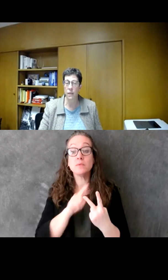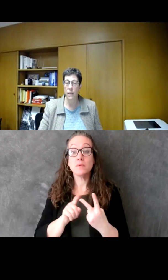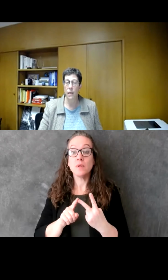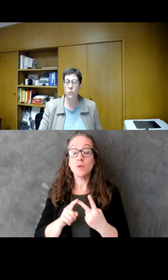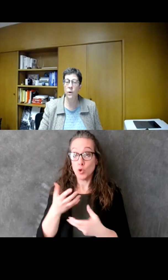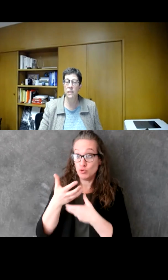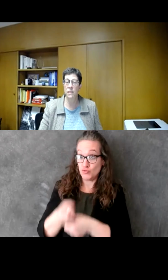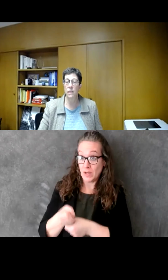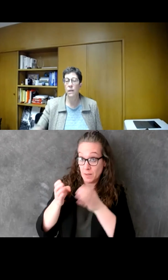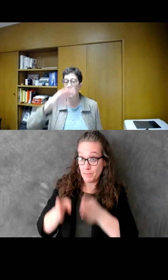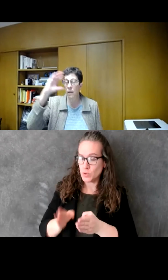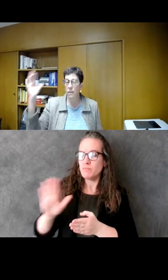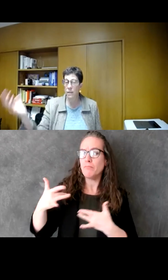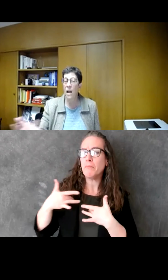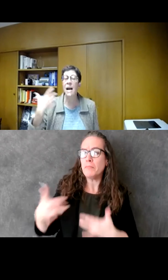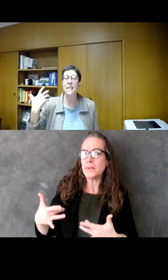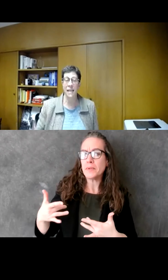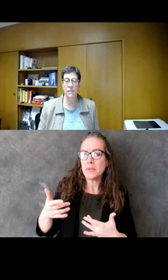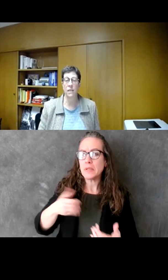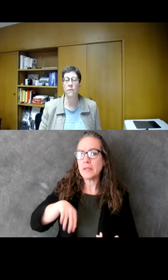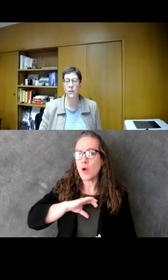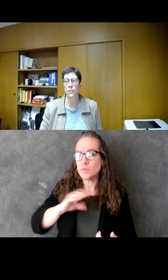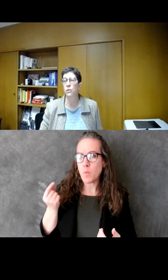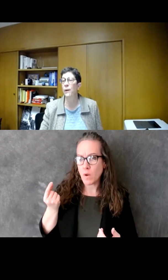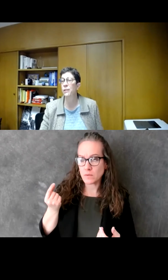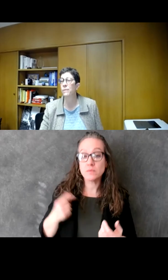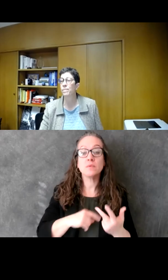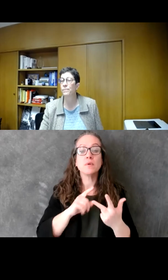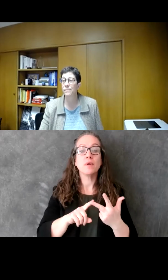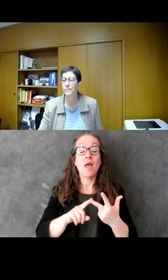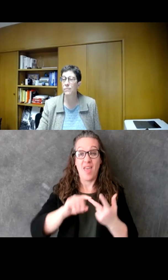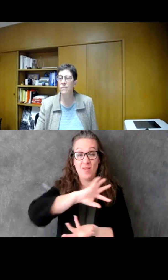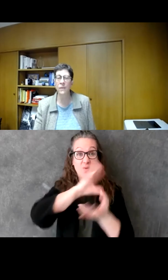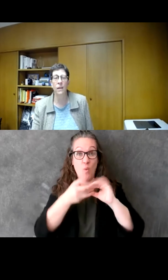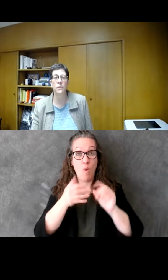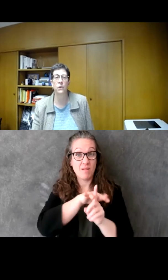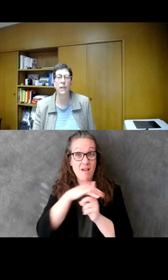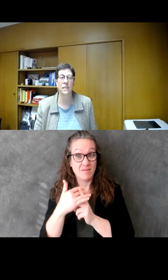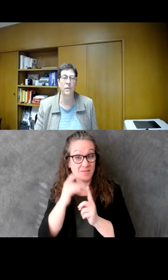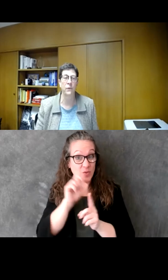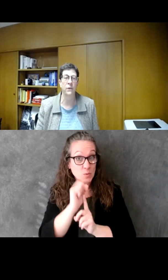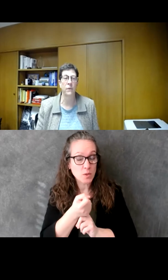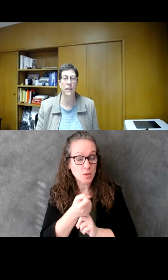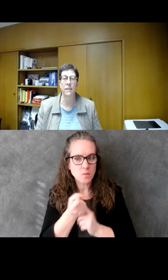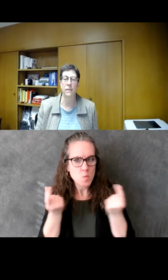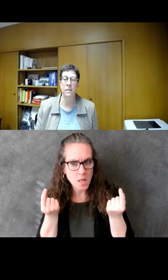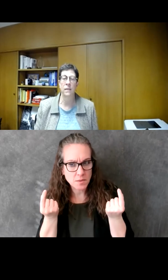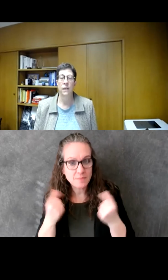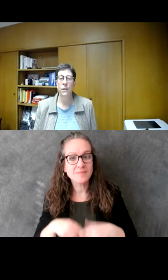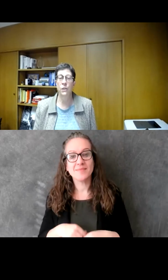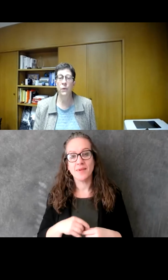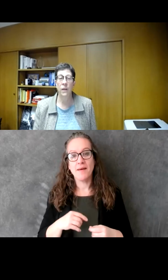abuse? And what is the context of their situation? I'm so glad some of you can relate to